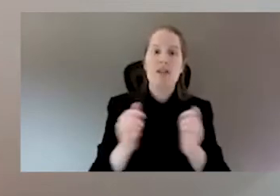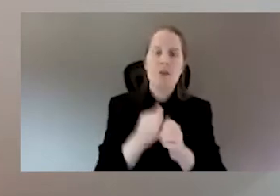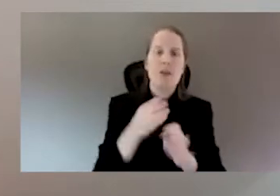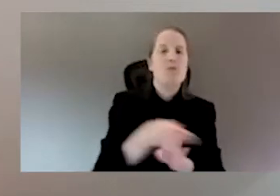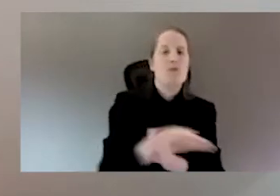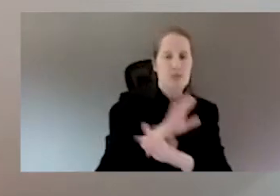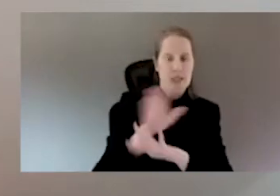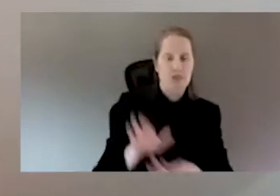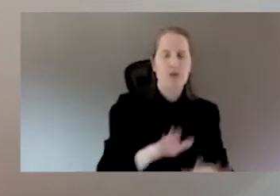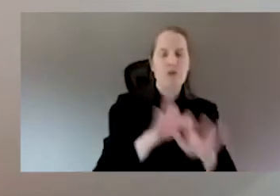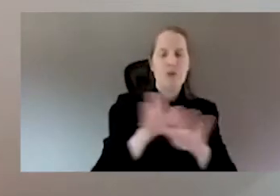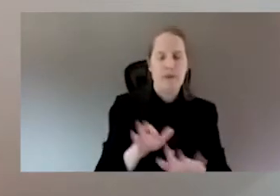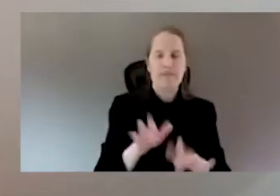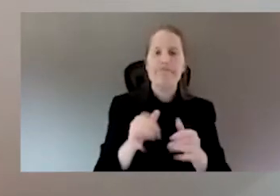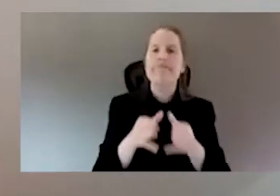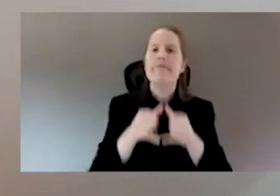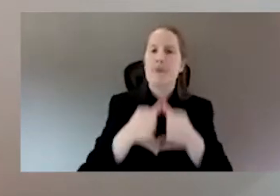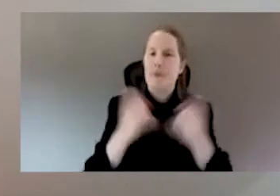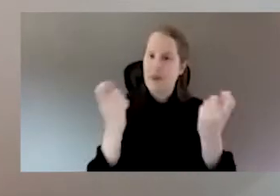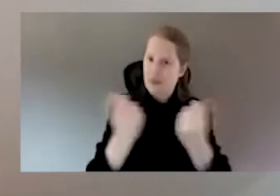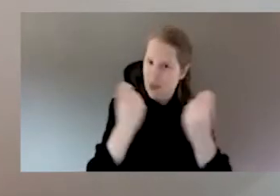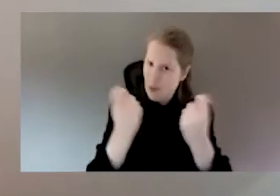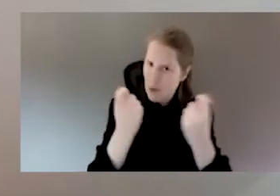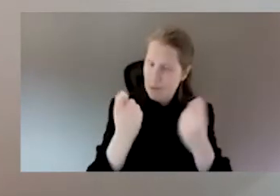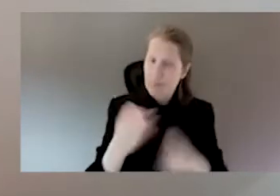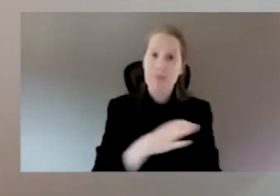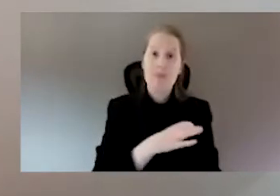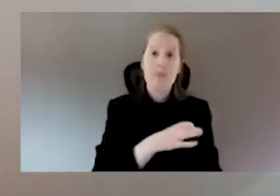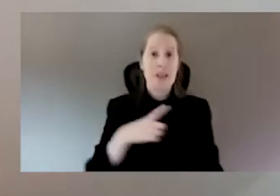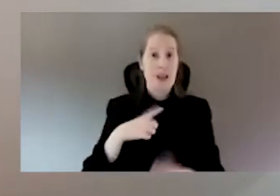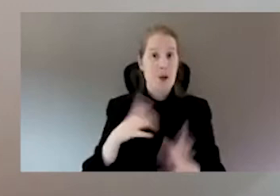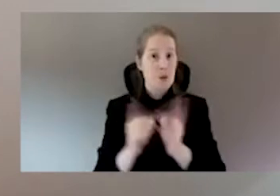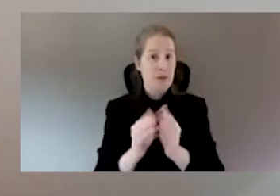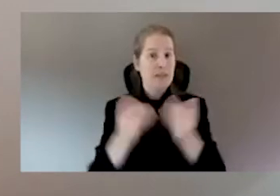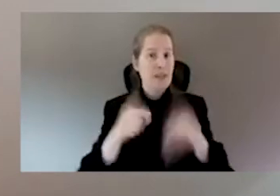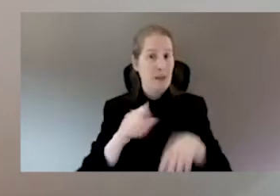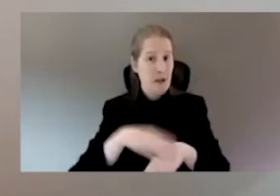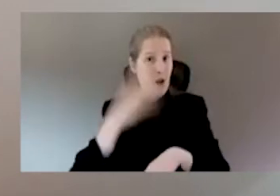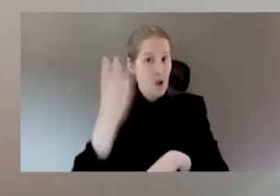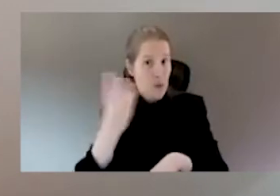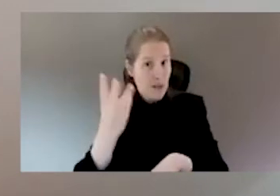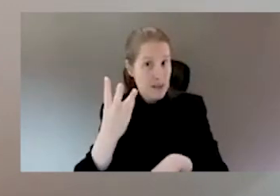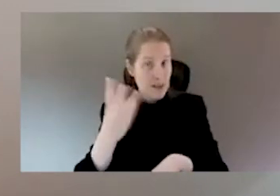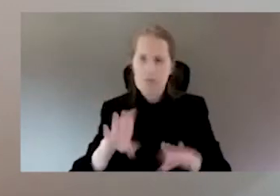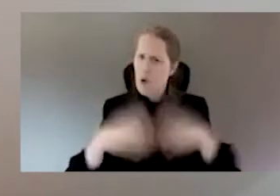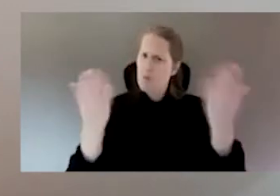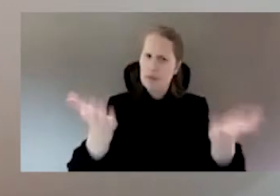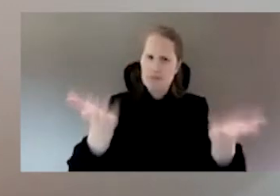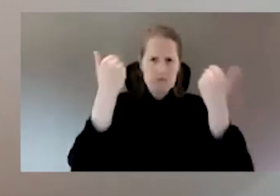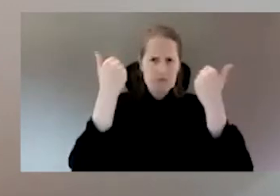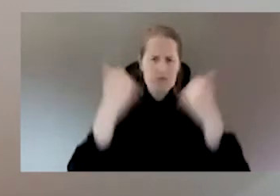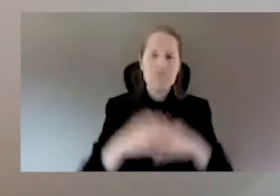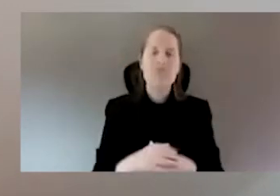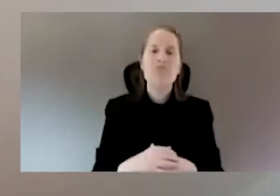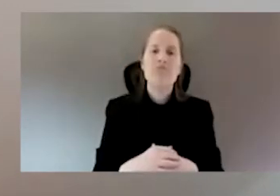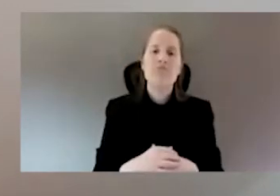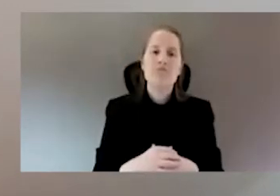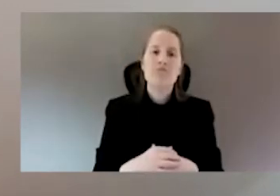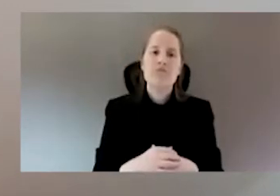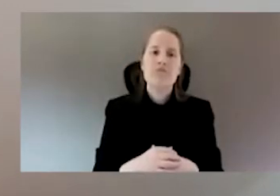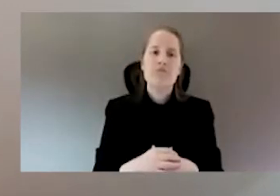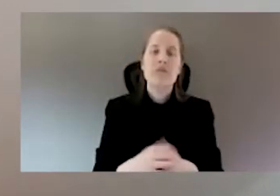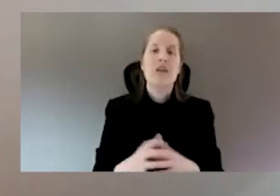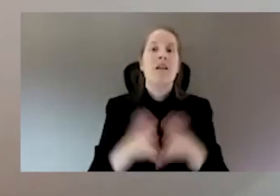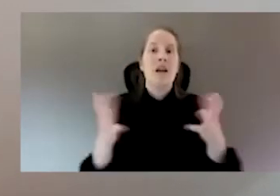ceremony. Our council meetings will take place Wednesday and are open to all. There's a lot of great content